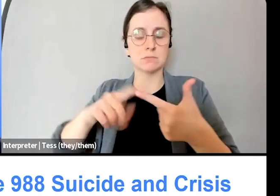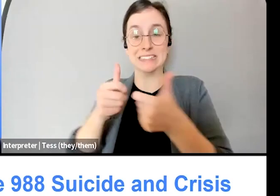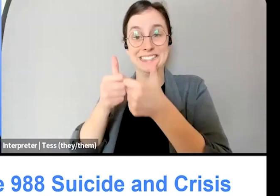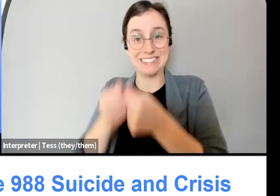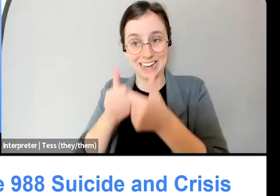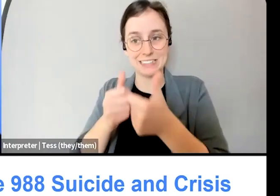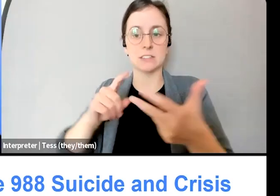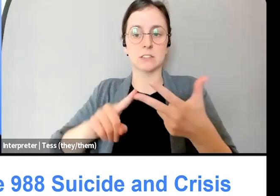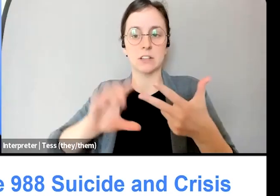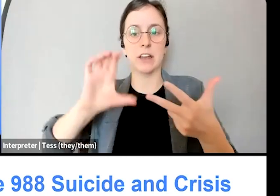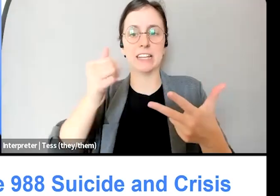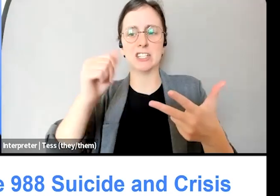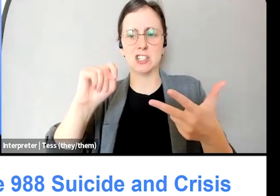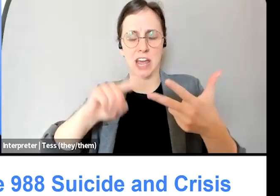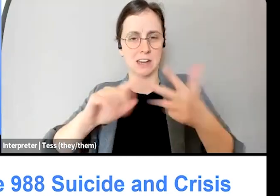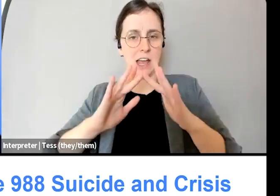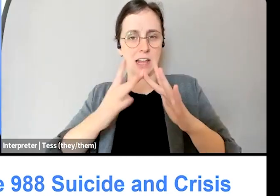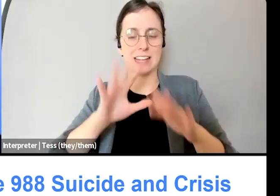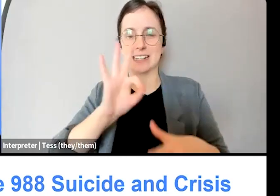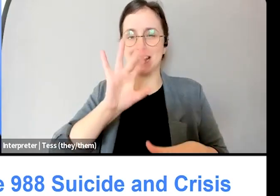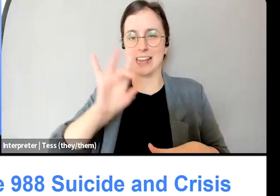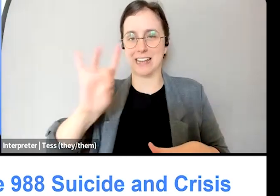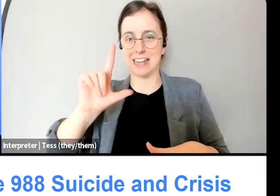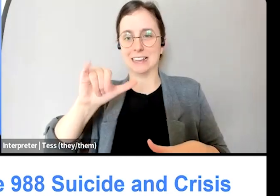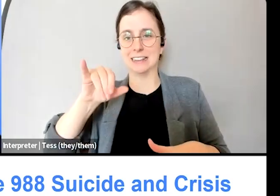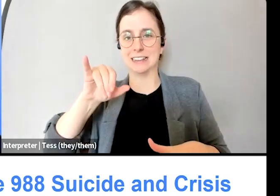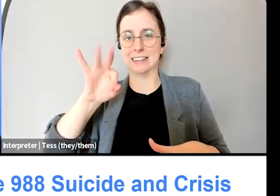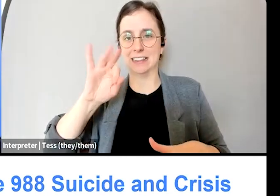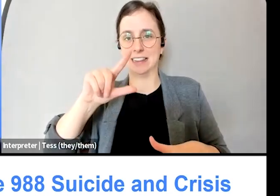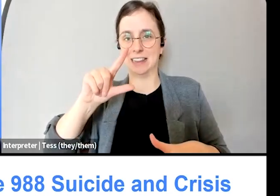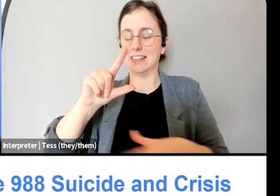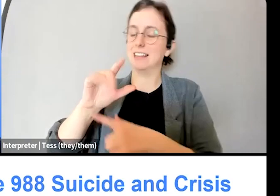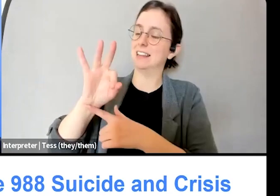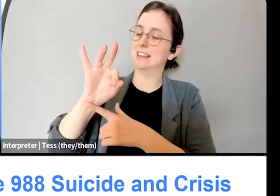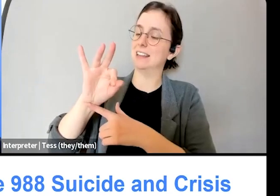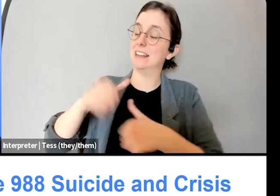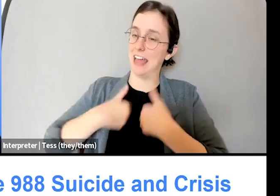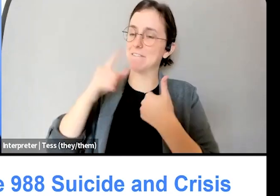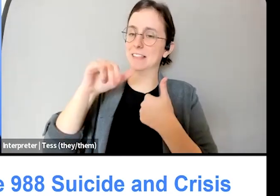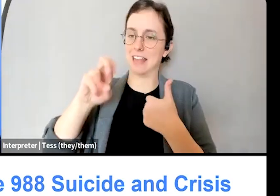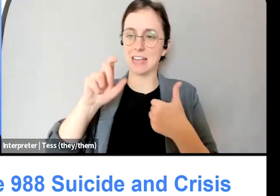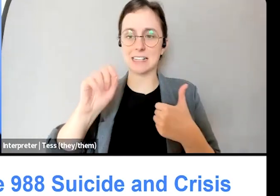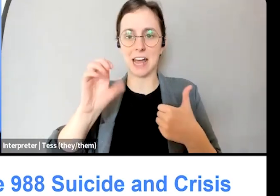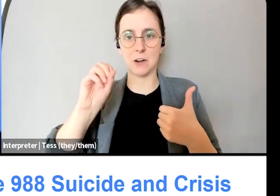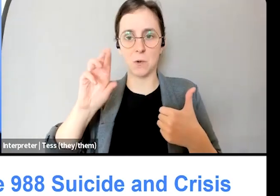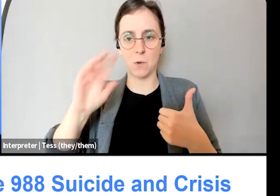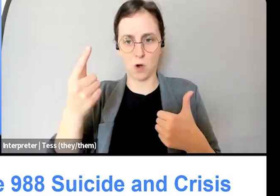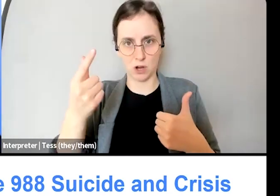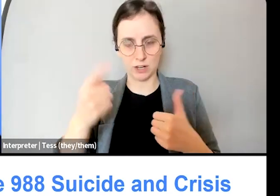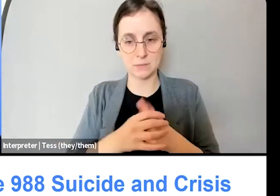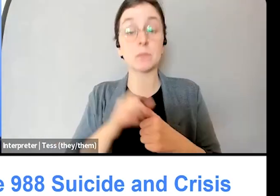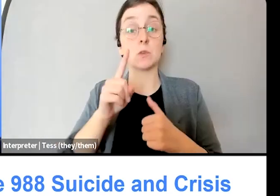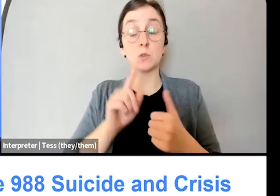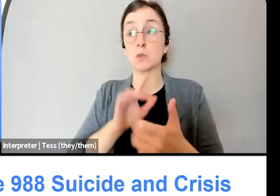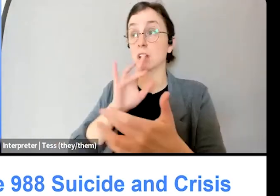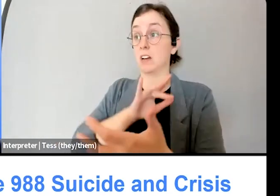at 988lifeline.org. And again, when you place that contact, and contact refers to all 3 modalities, you will reach a